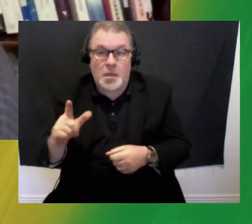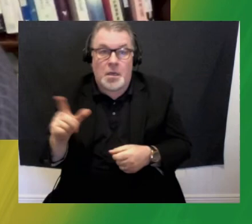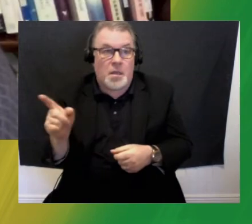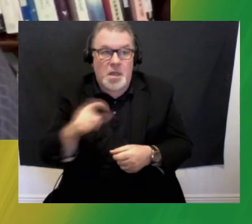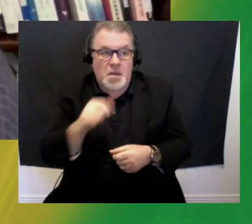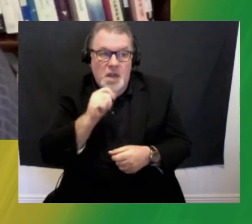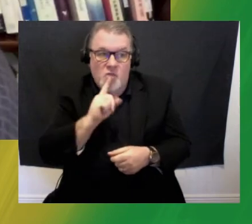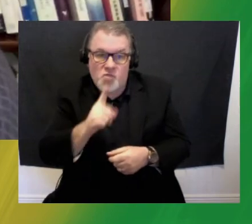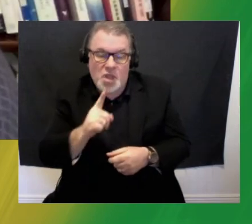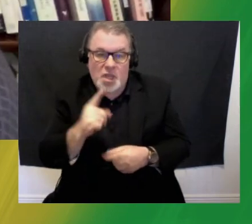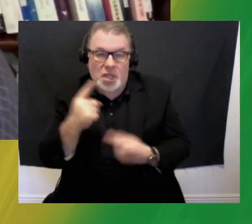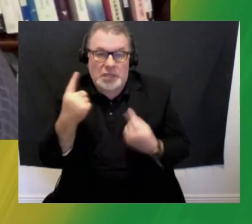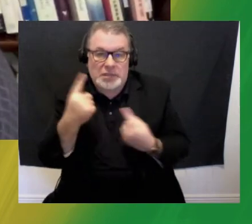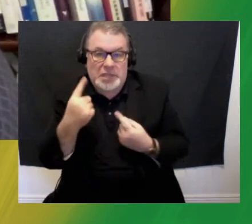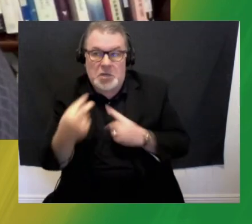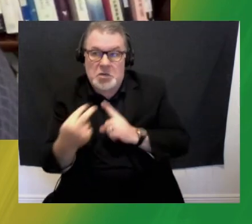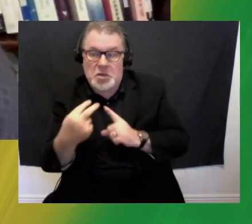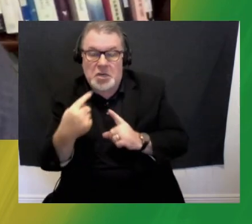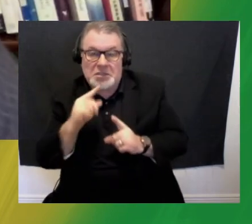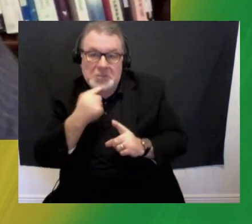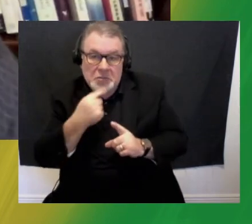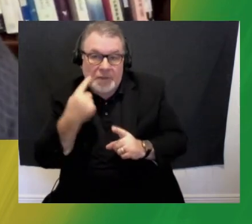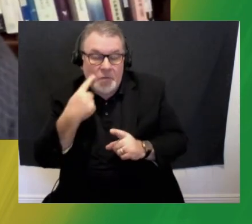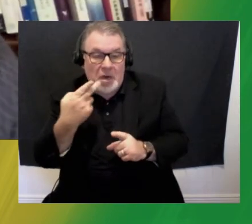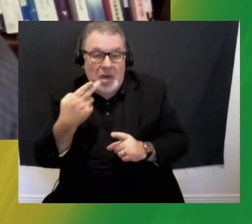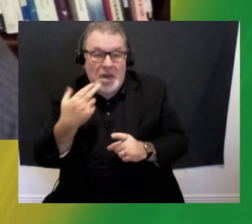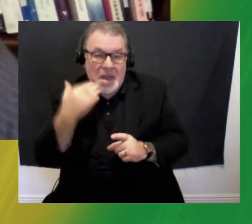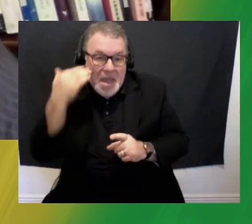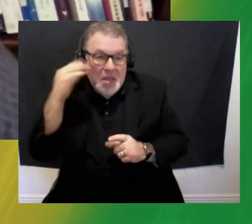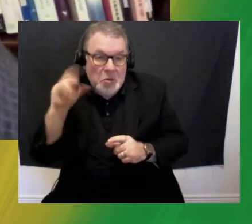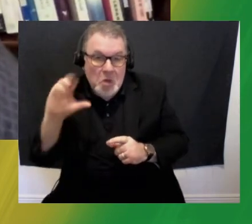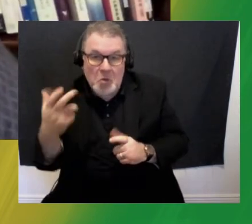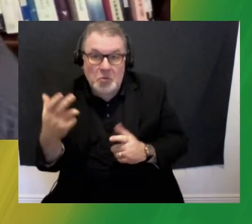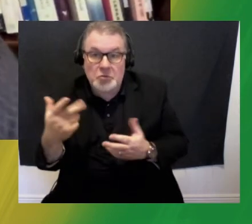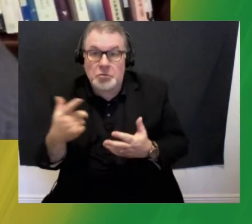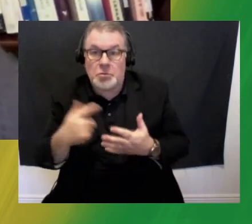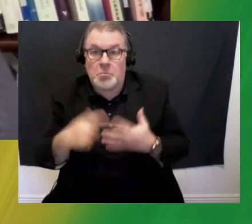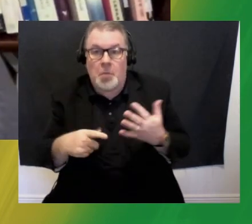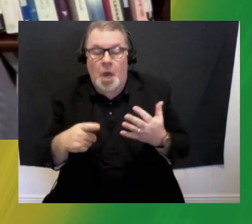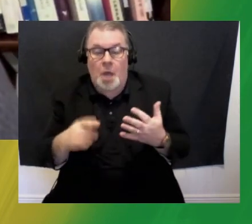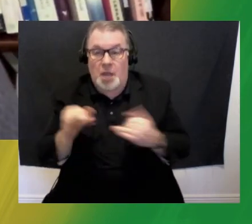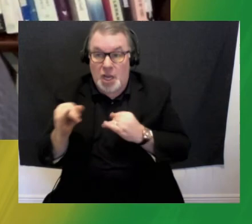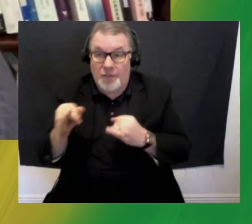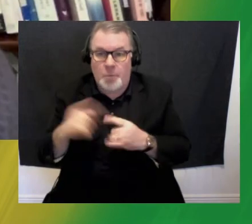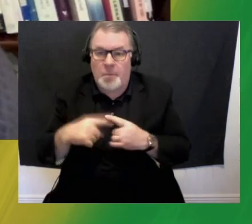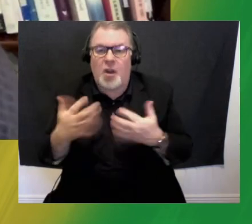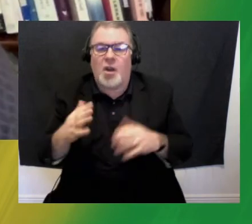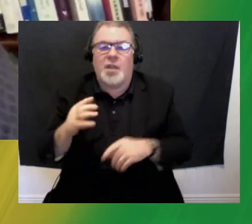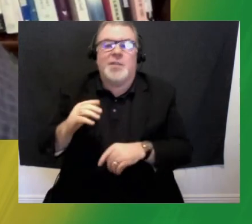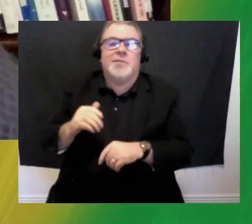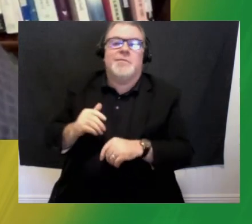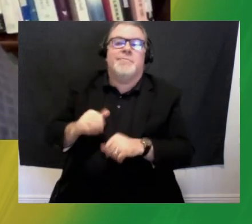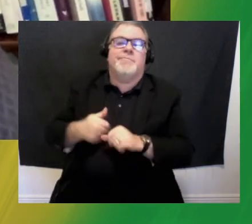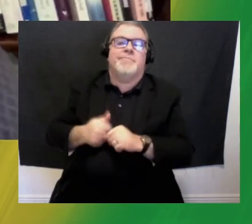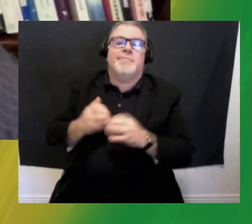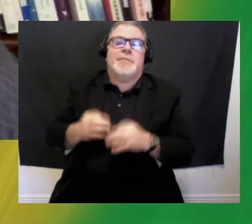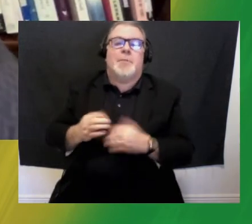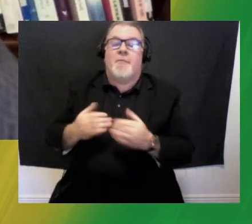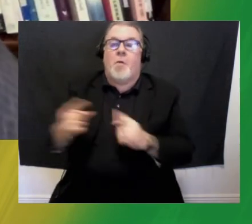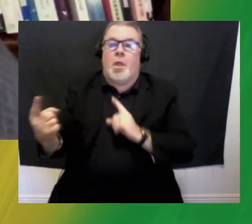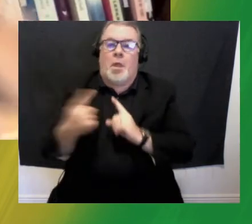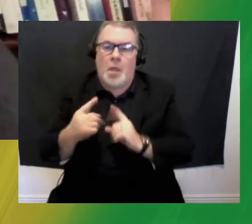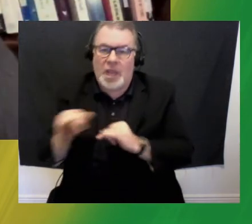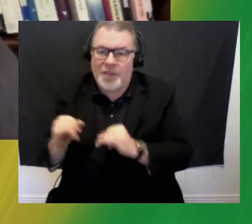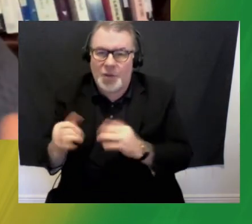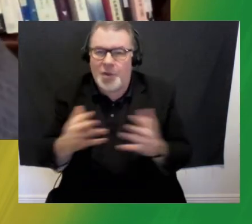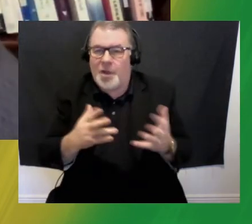being considered seriously for head coaching jobs, that they're being interviewed, but then the decisions have already been made, before they even interview them. And